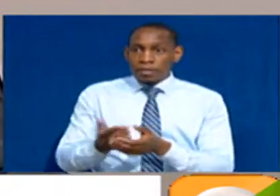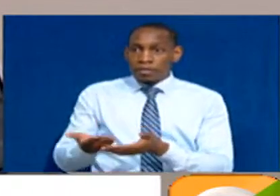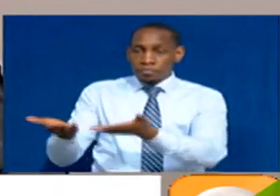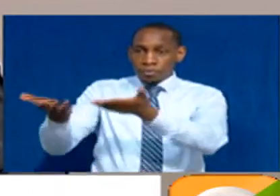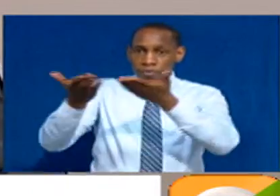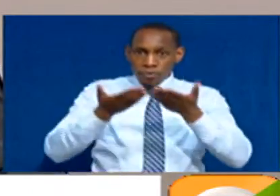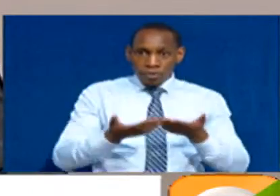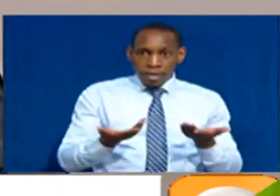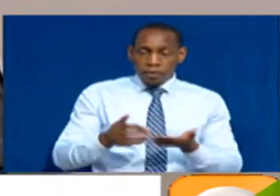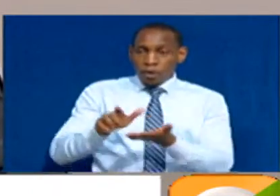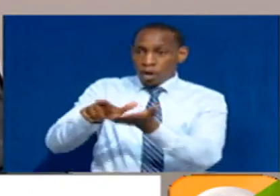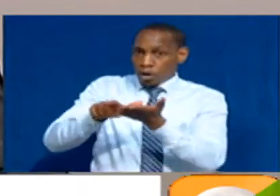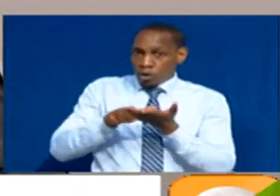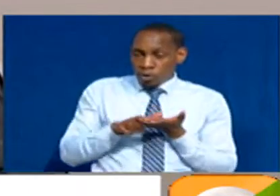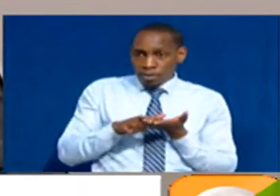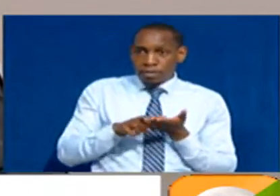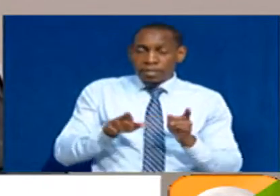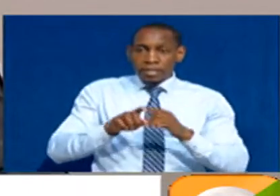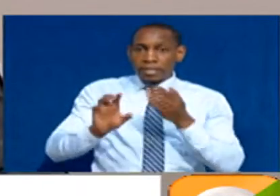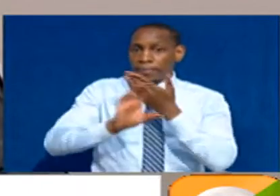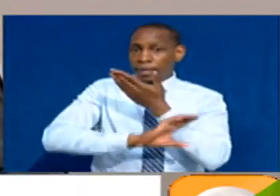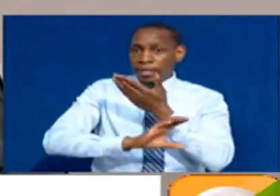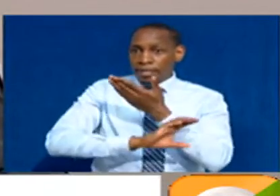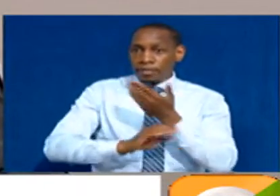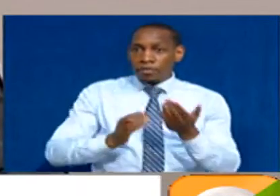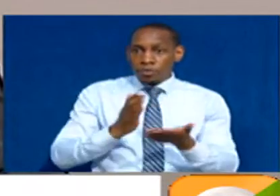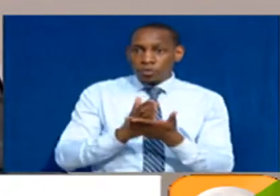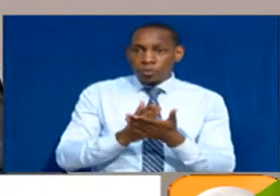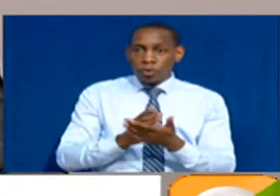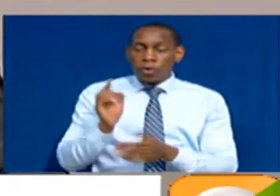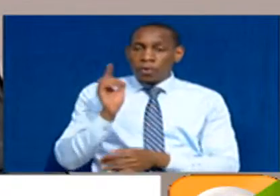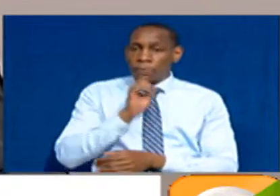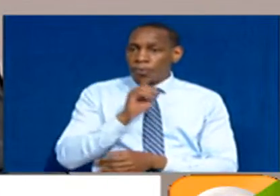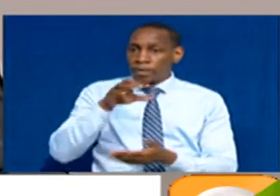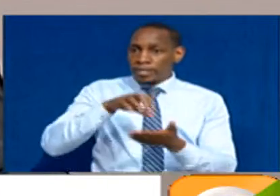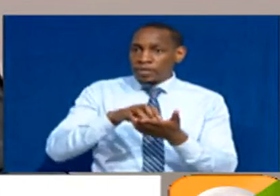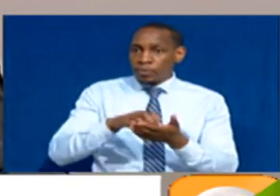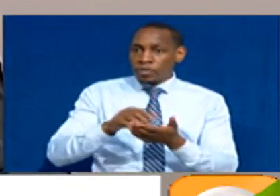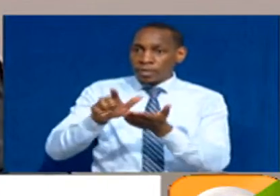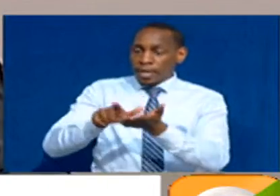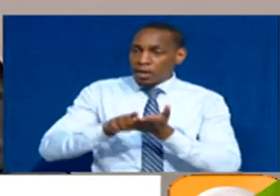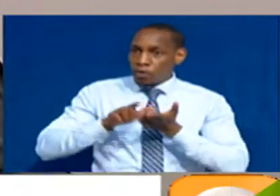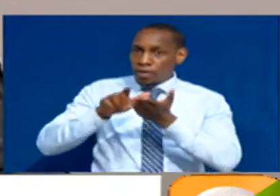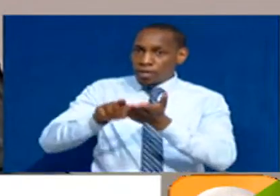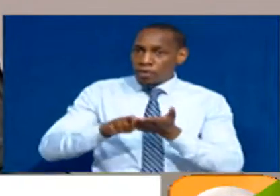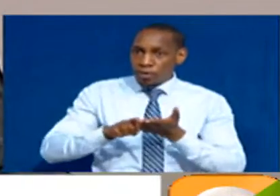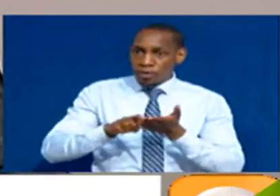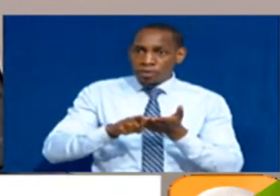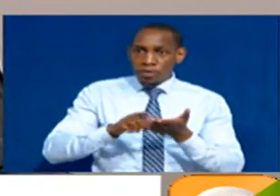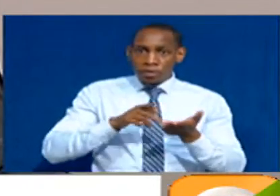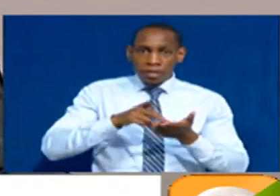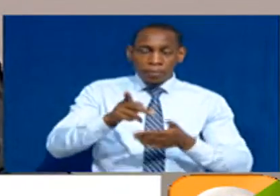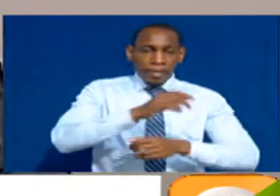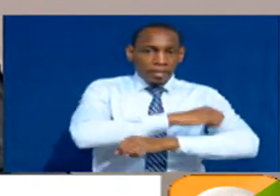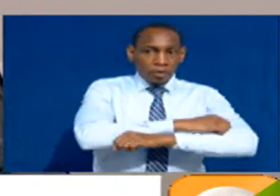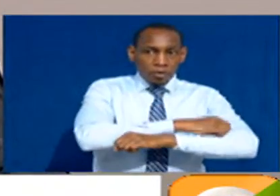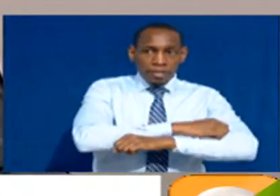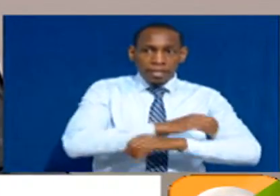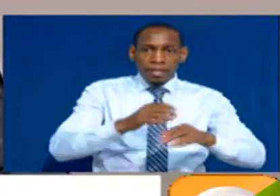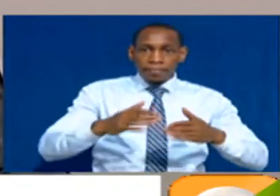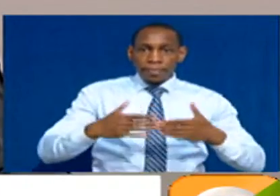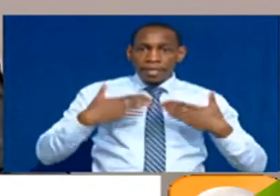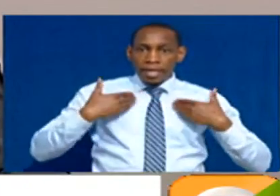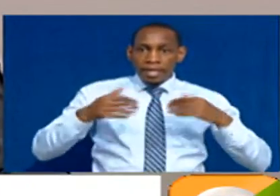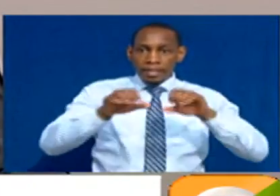back to us in the form of debt, and you find countries that are in a very vicious cycle of debt to finance our schools, our